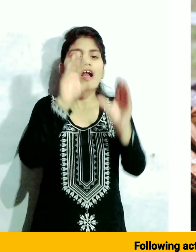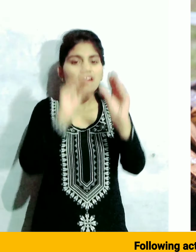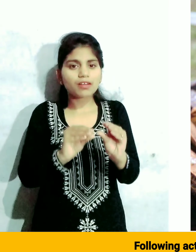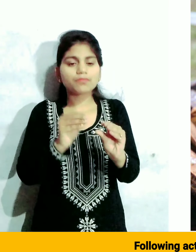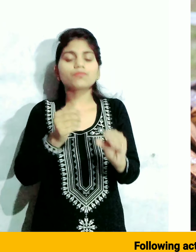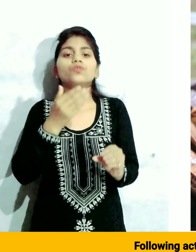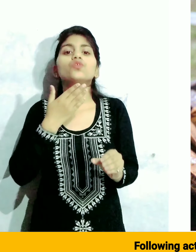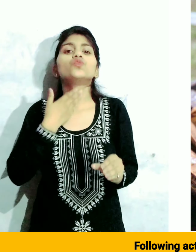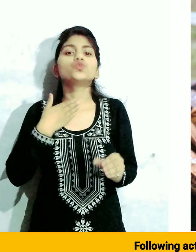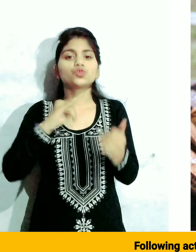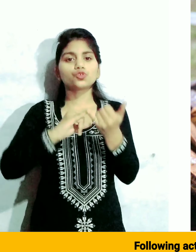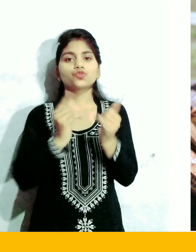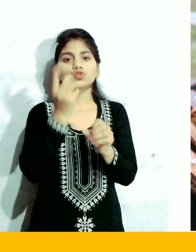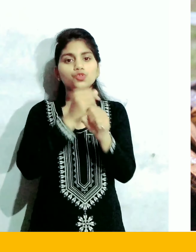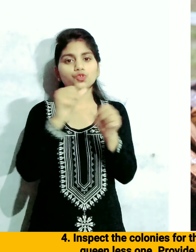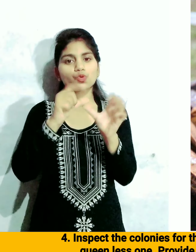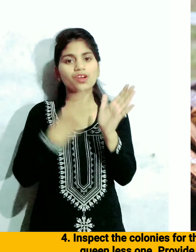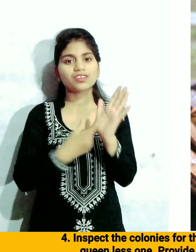less.